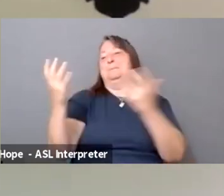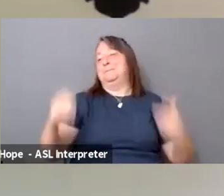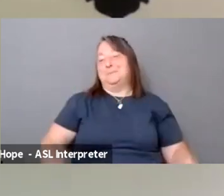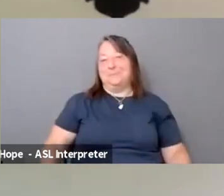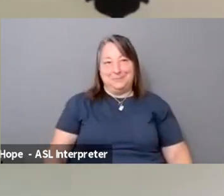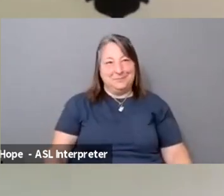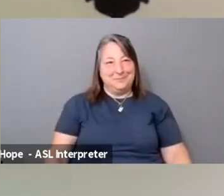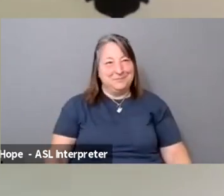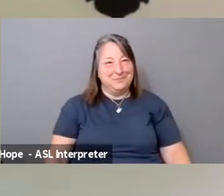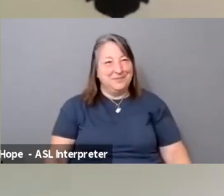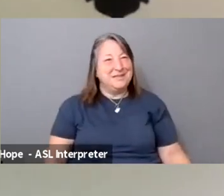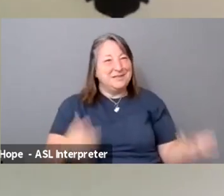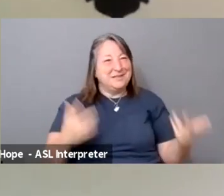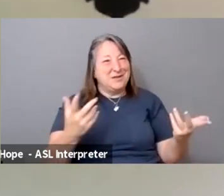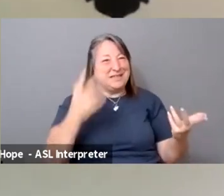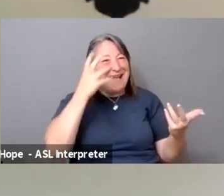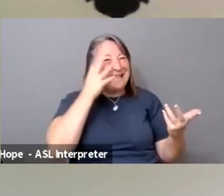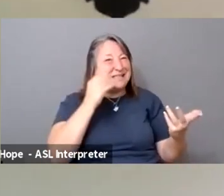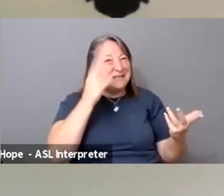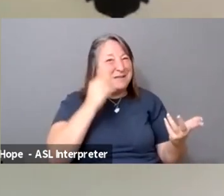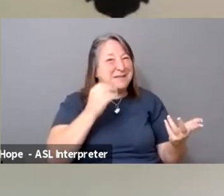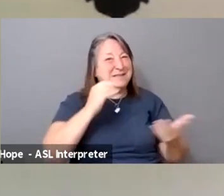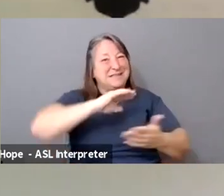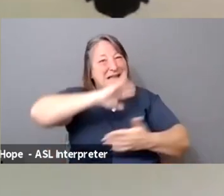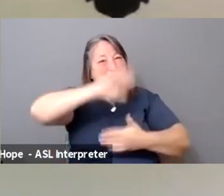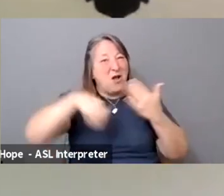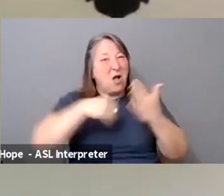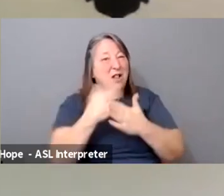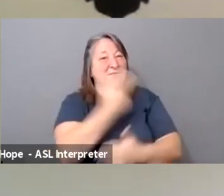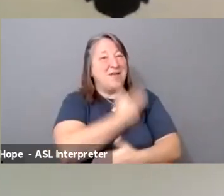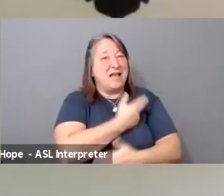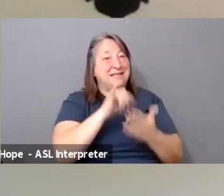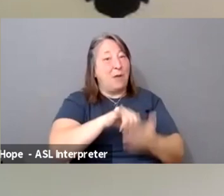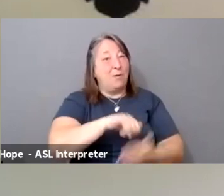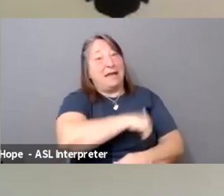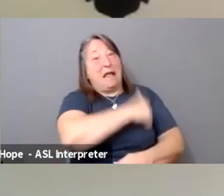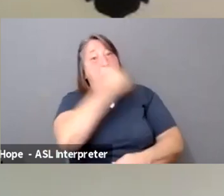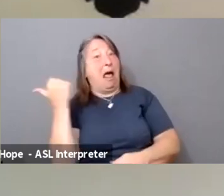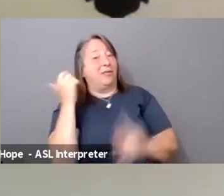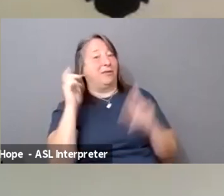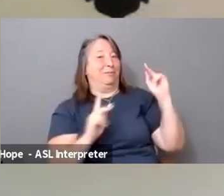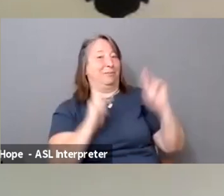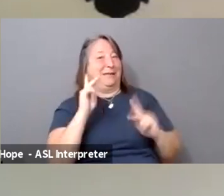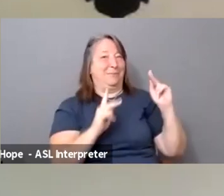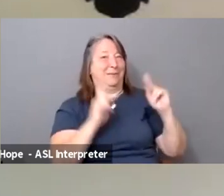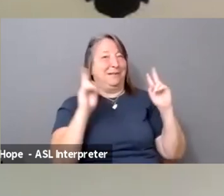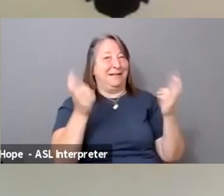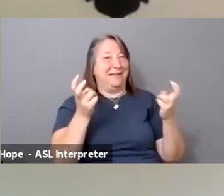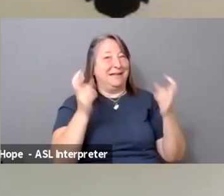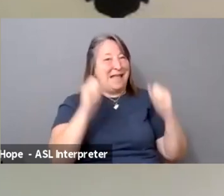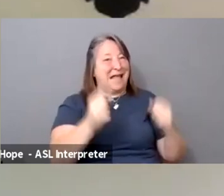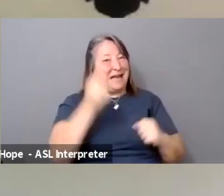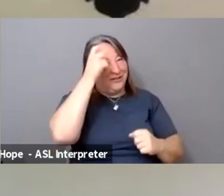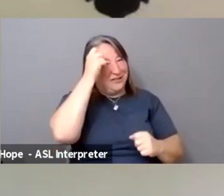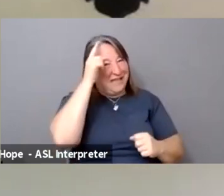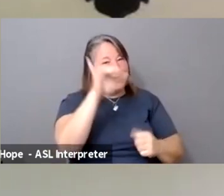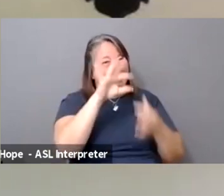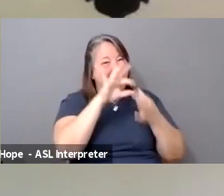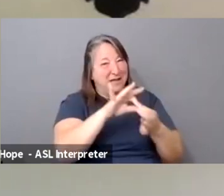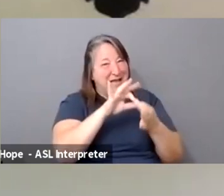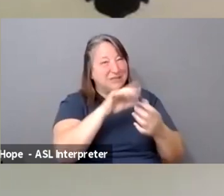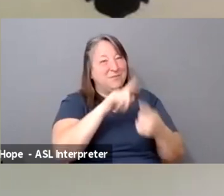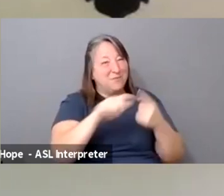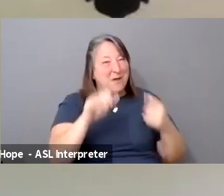that experience that all of us who were the other, I think, can understand from Joy Luck